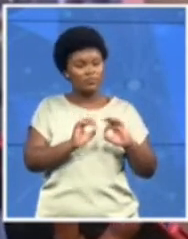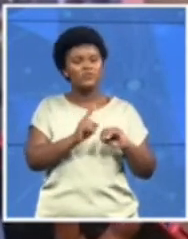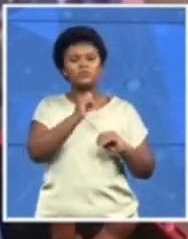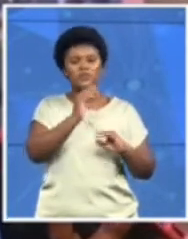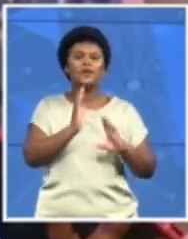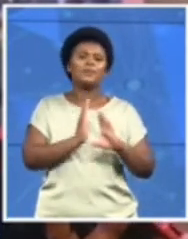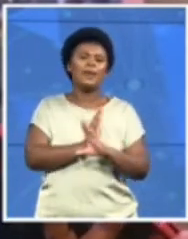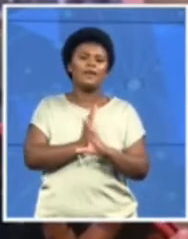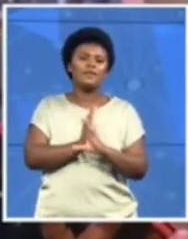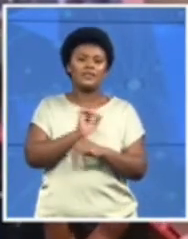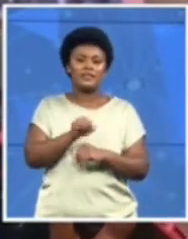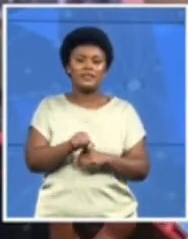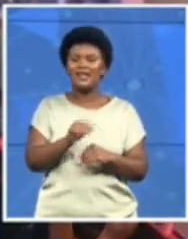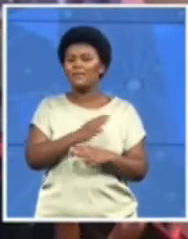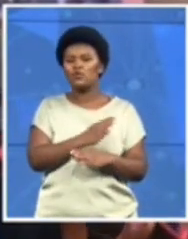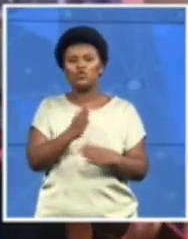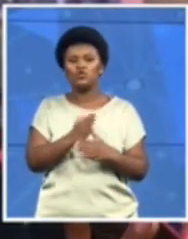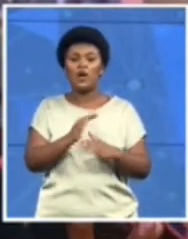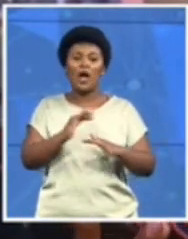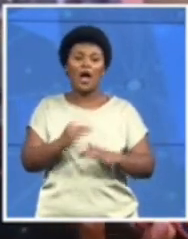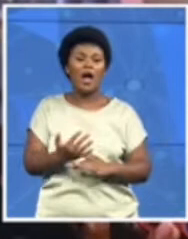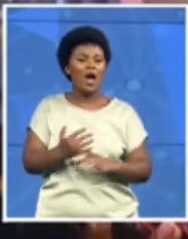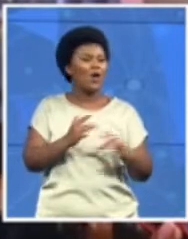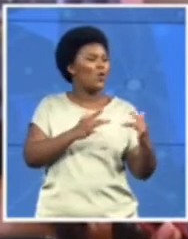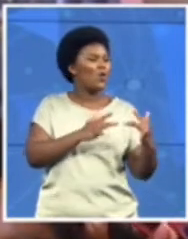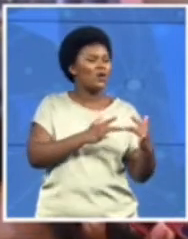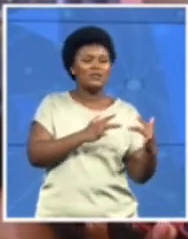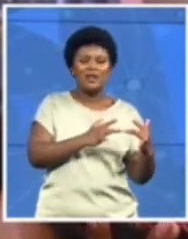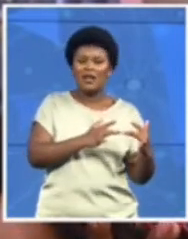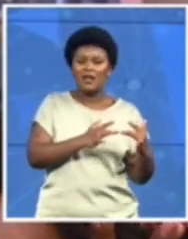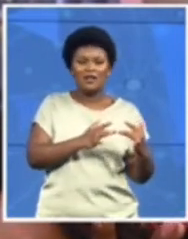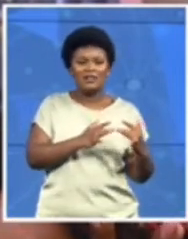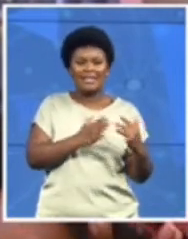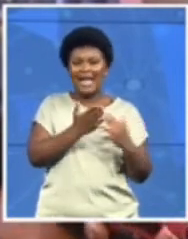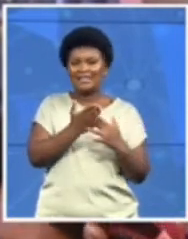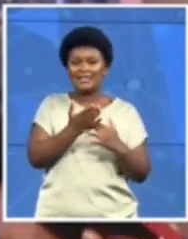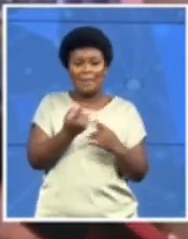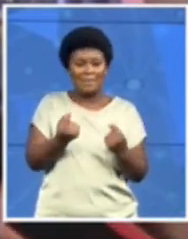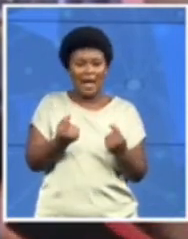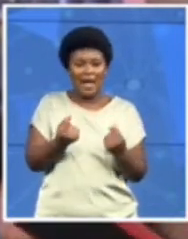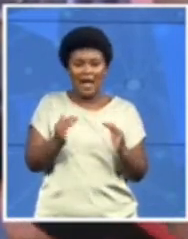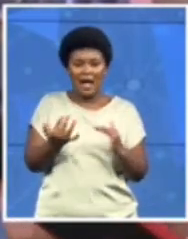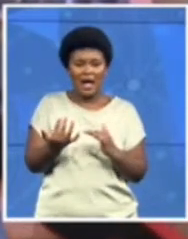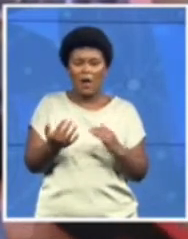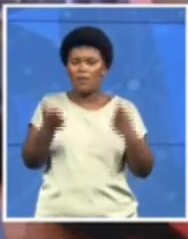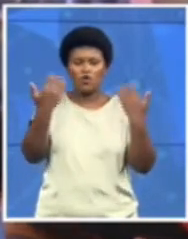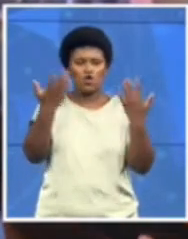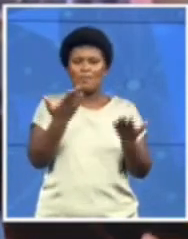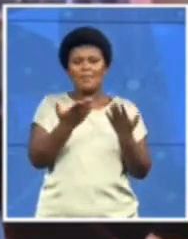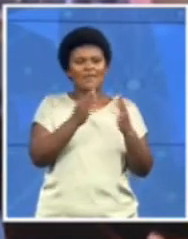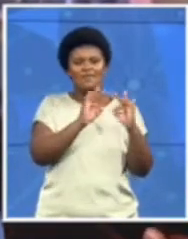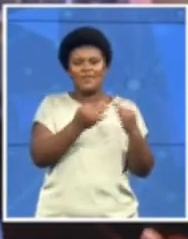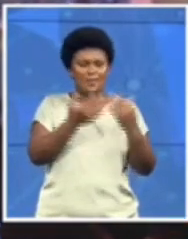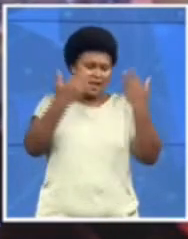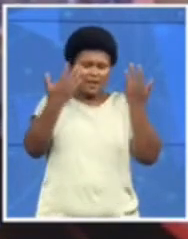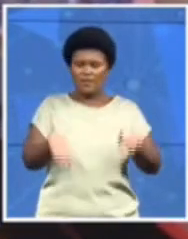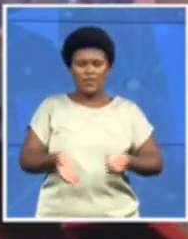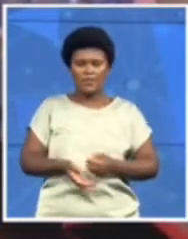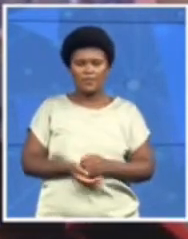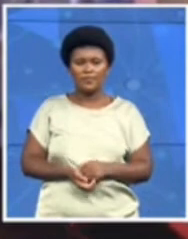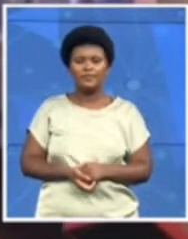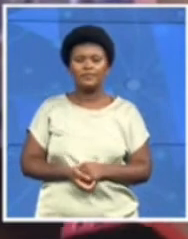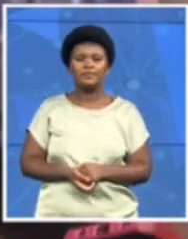to access funds to, or maybe his family. I can't speak on that. Vince mentioned that there was a failure to report to the police station area. Can